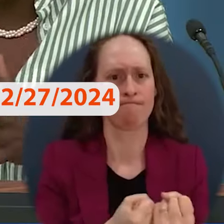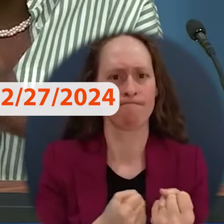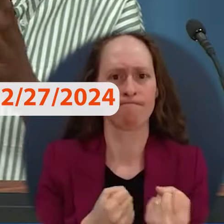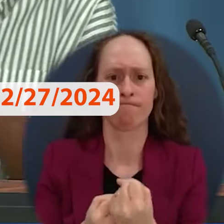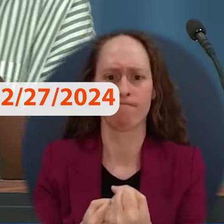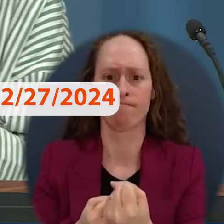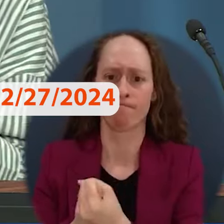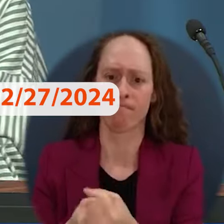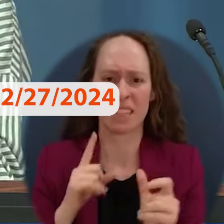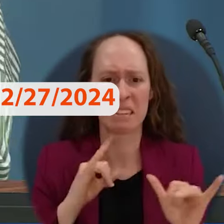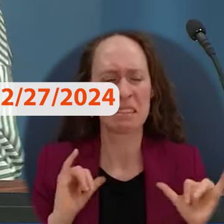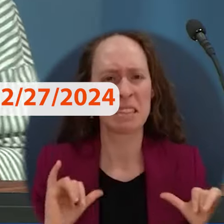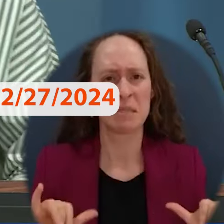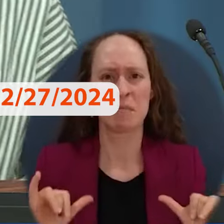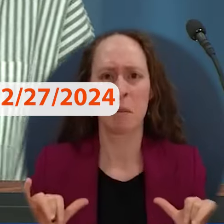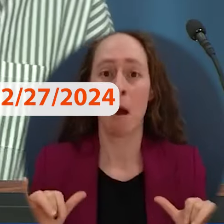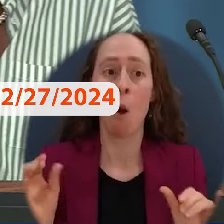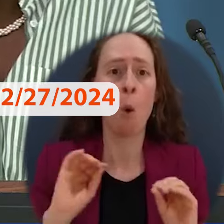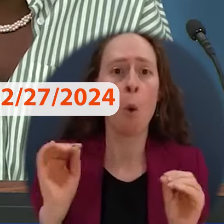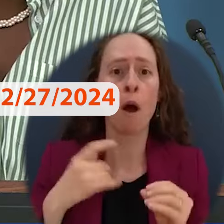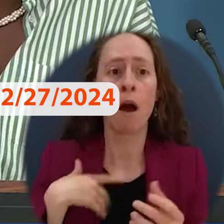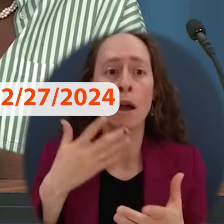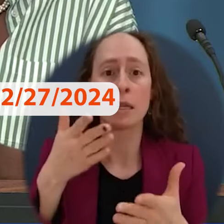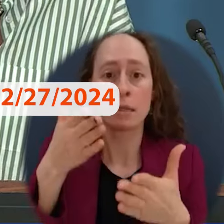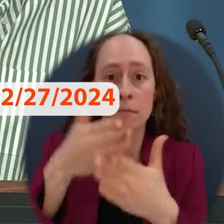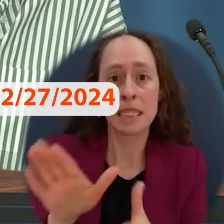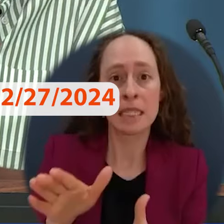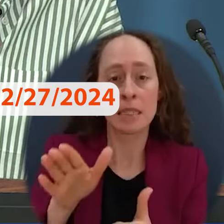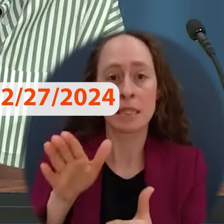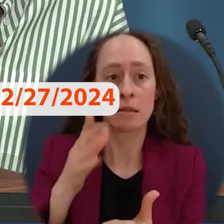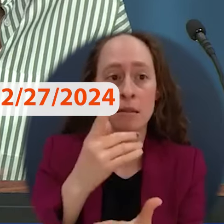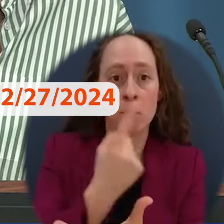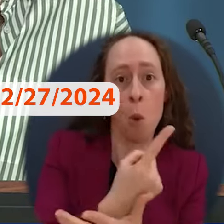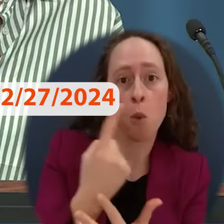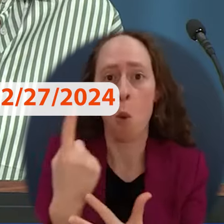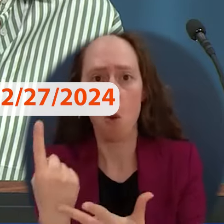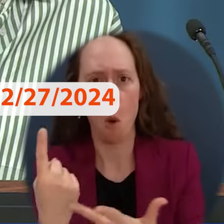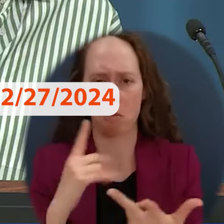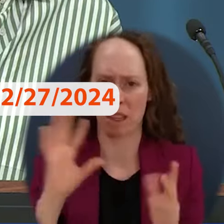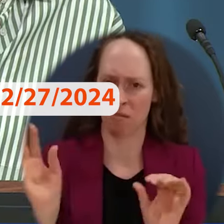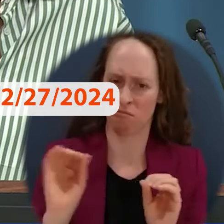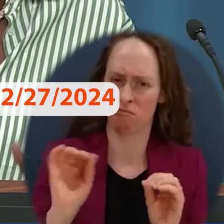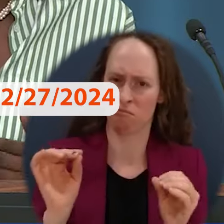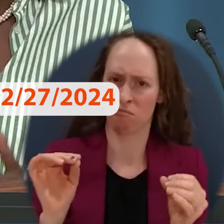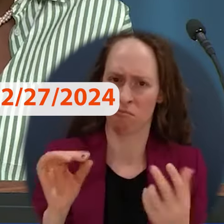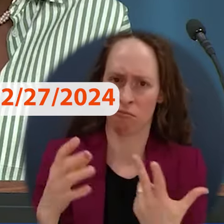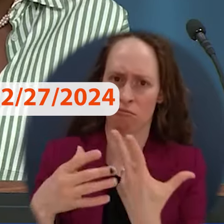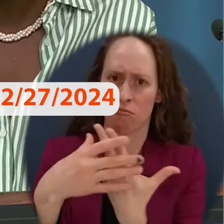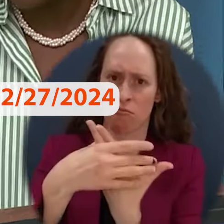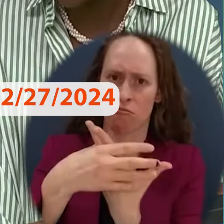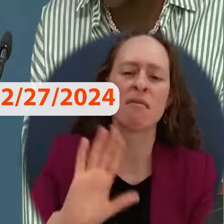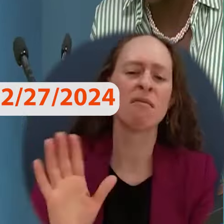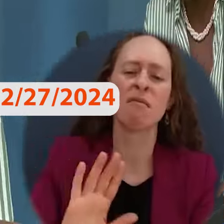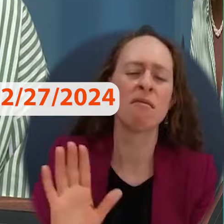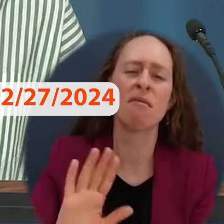right? So there's no separate deal here. What we want to see is this national security supplemental be put to